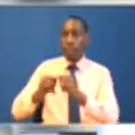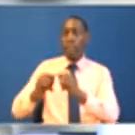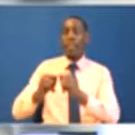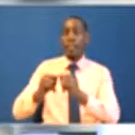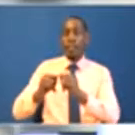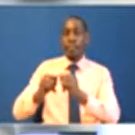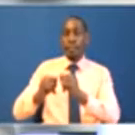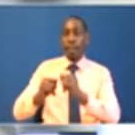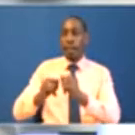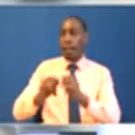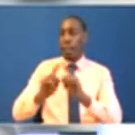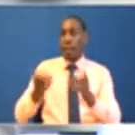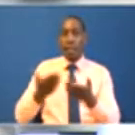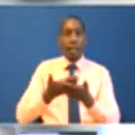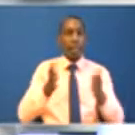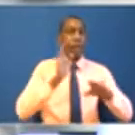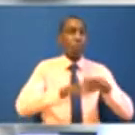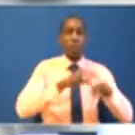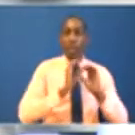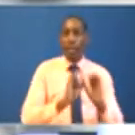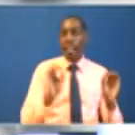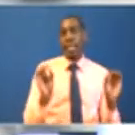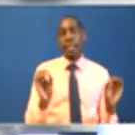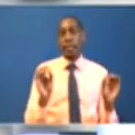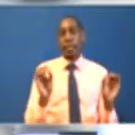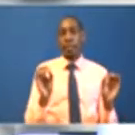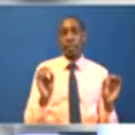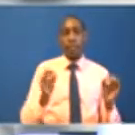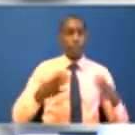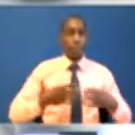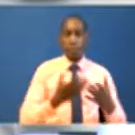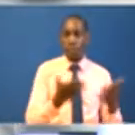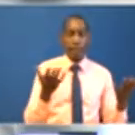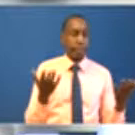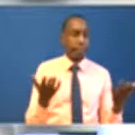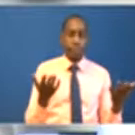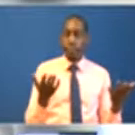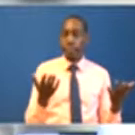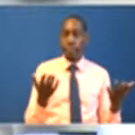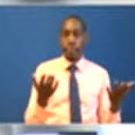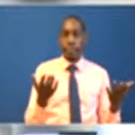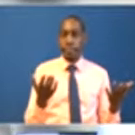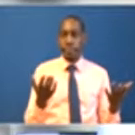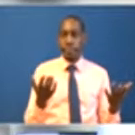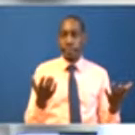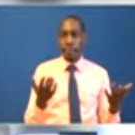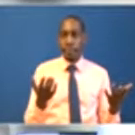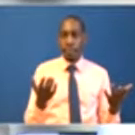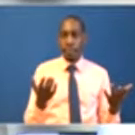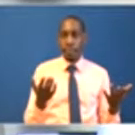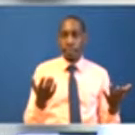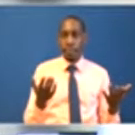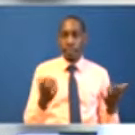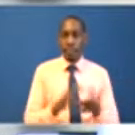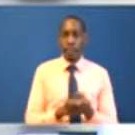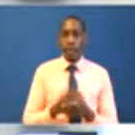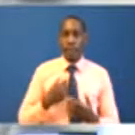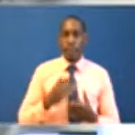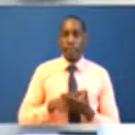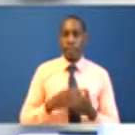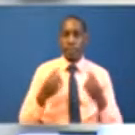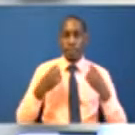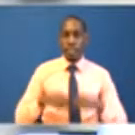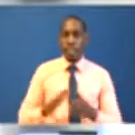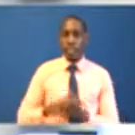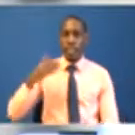it not these useless buffoons you know wearing gold dog chains